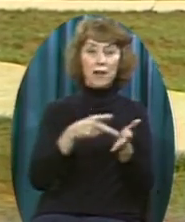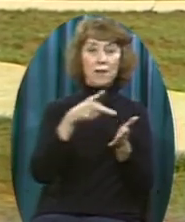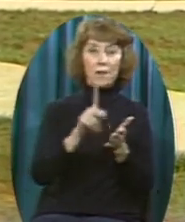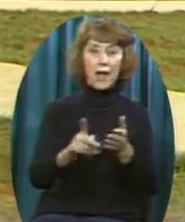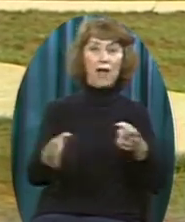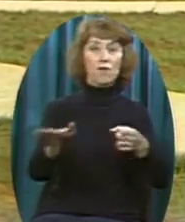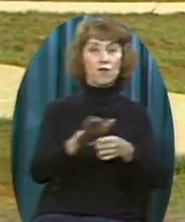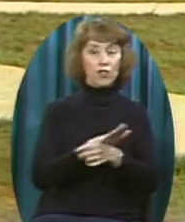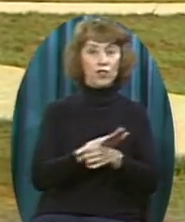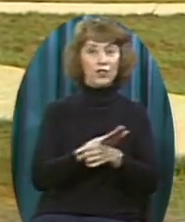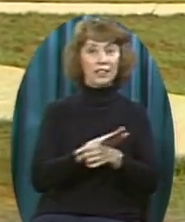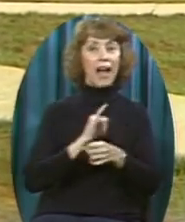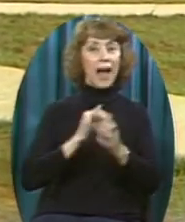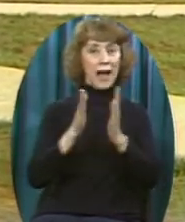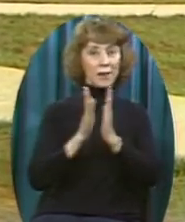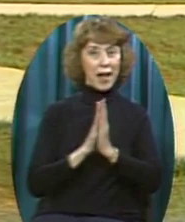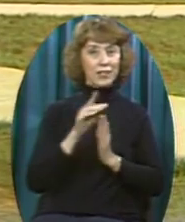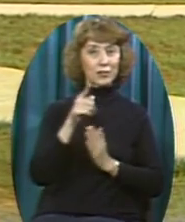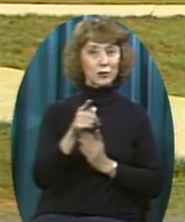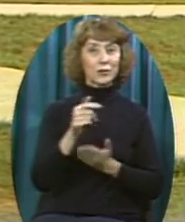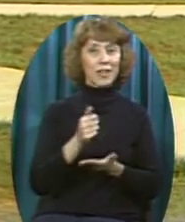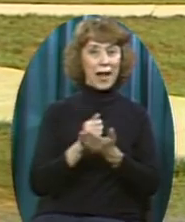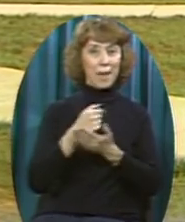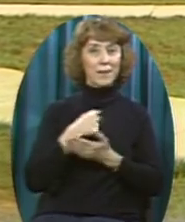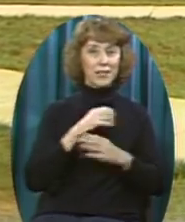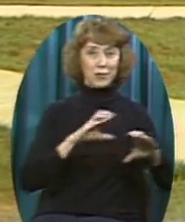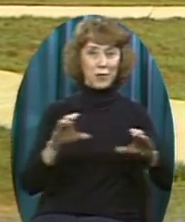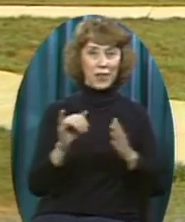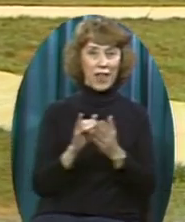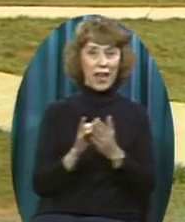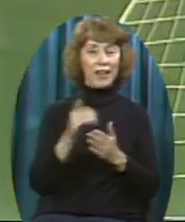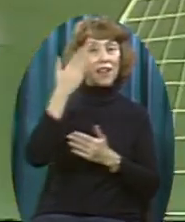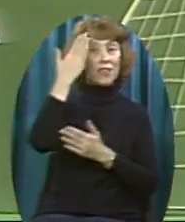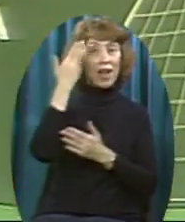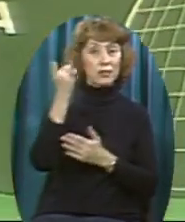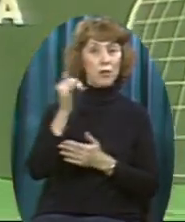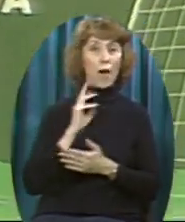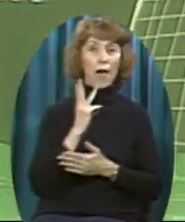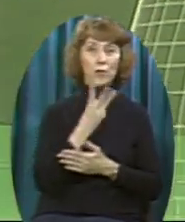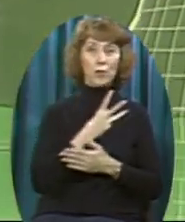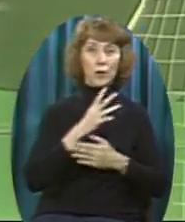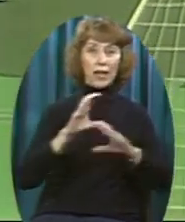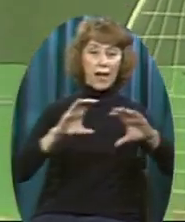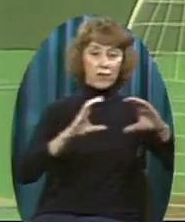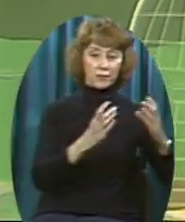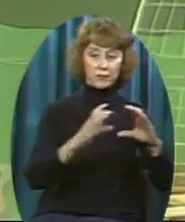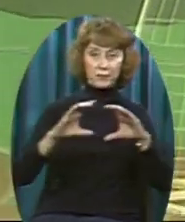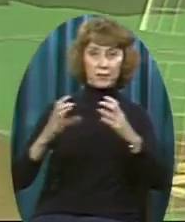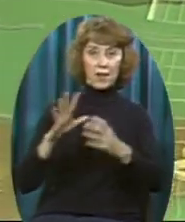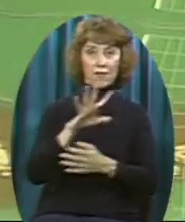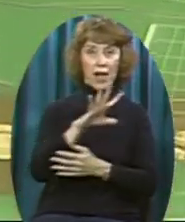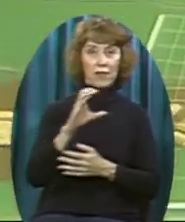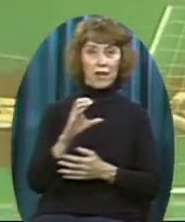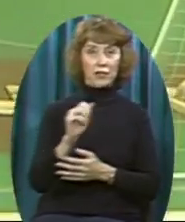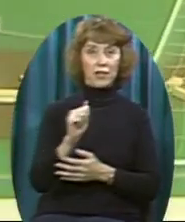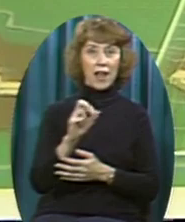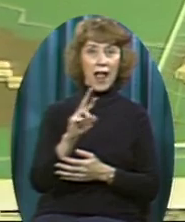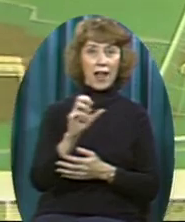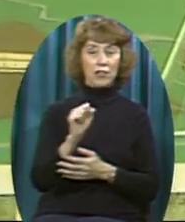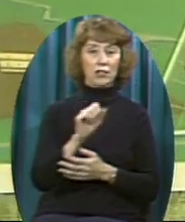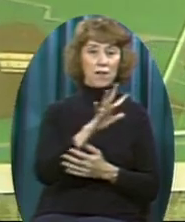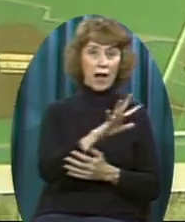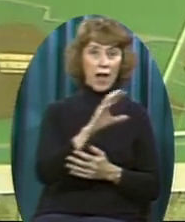red, and I'm asking you to help me do it. That is why we have sectioned off 500 acres into 500